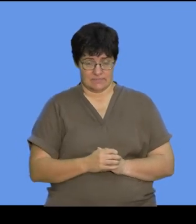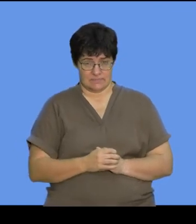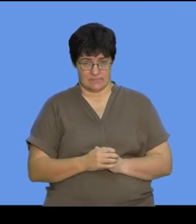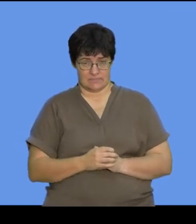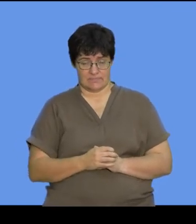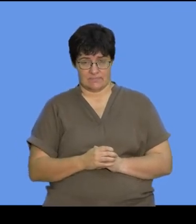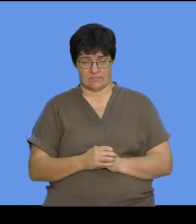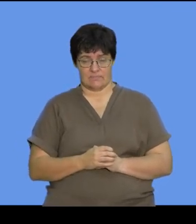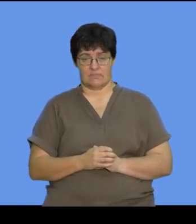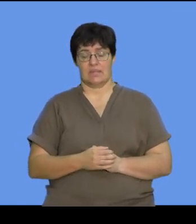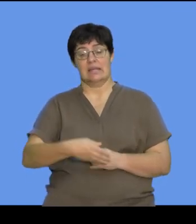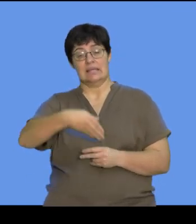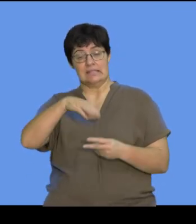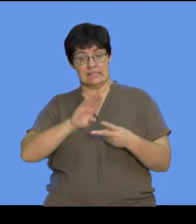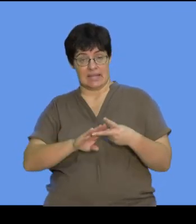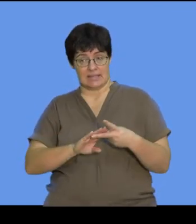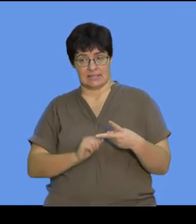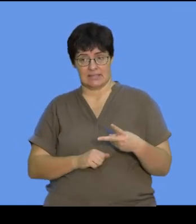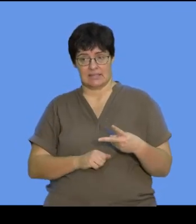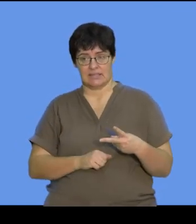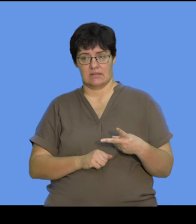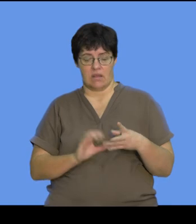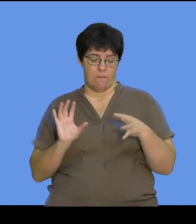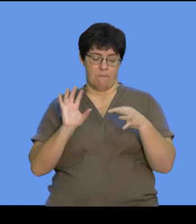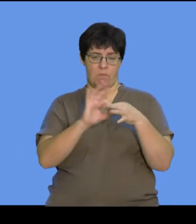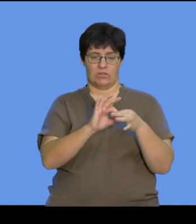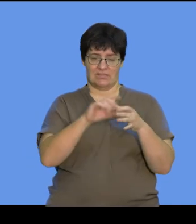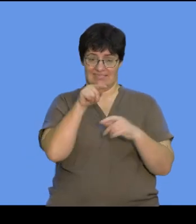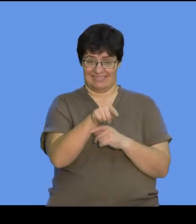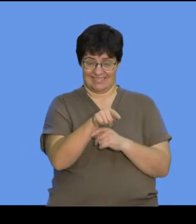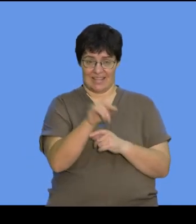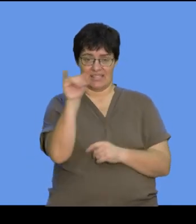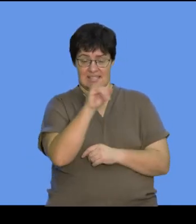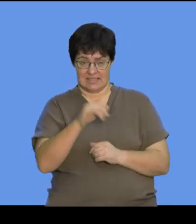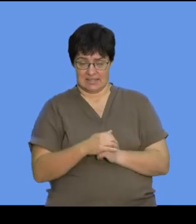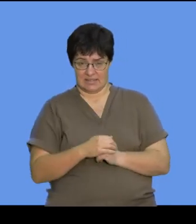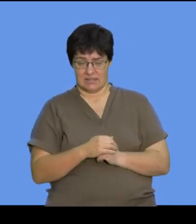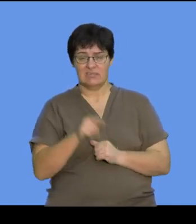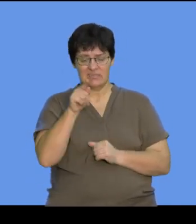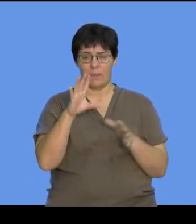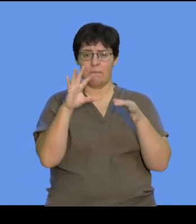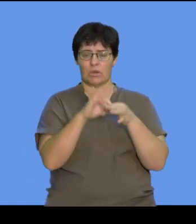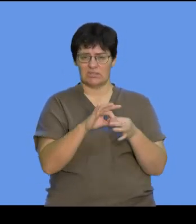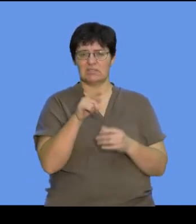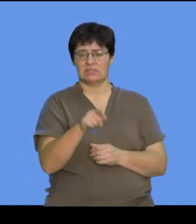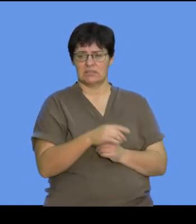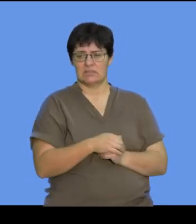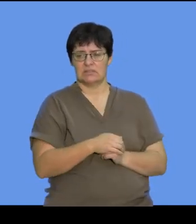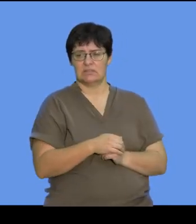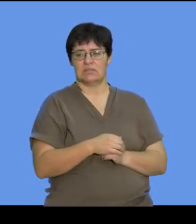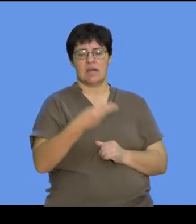Okay? The next part that we need to identify is the bond Z. And as I mentioned that these